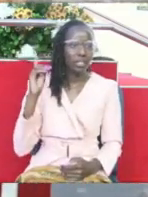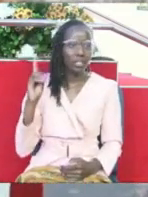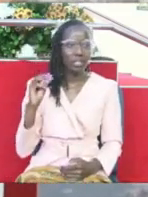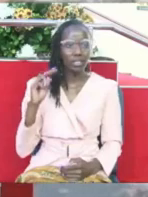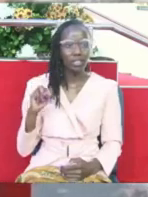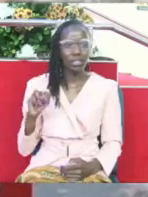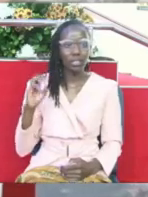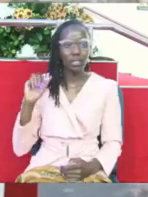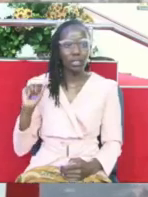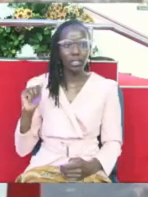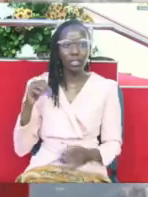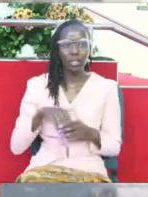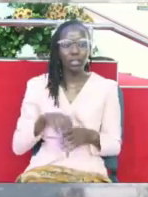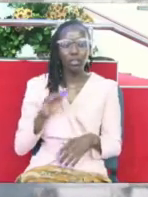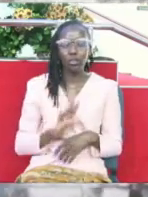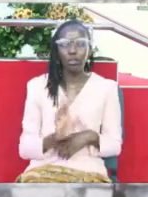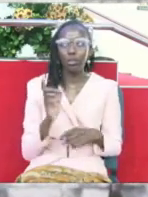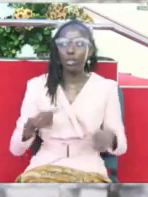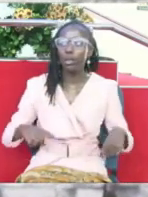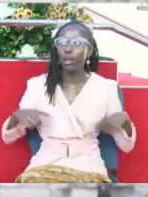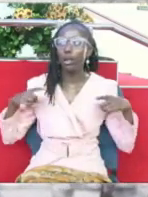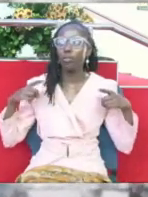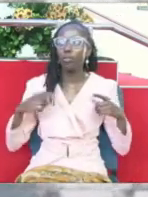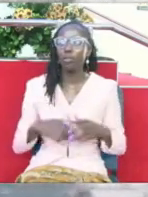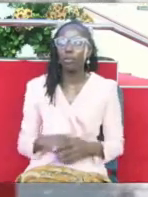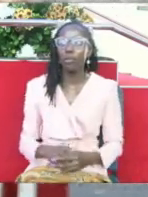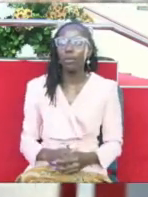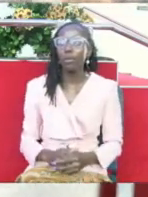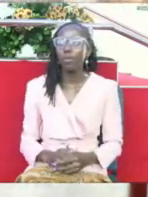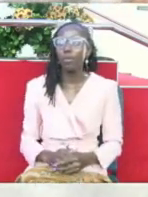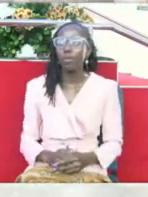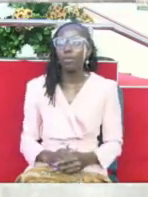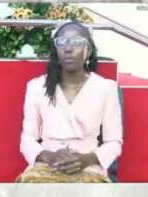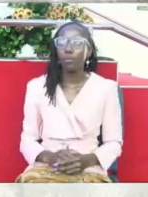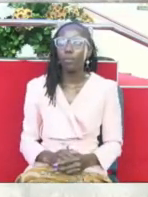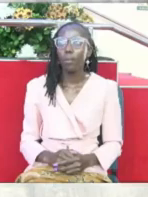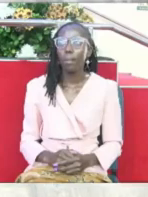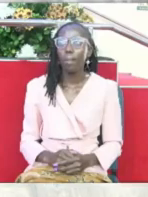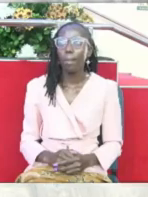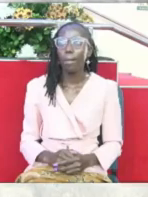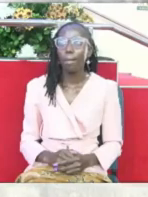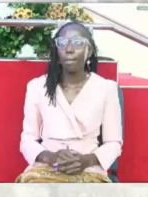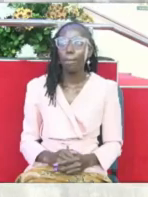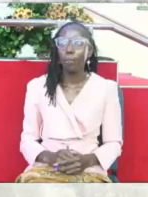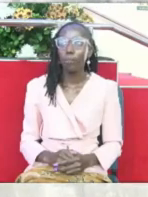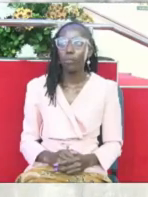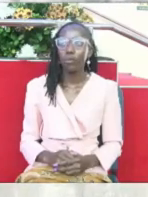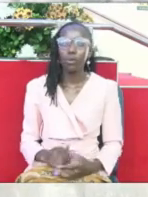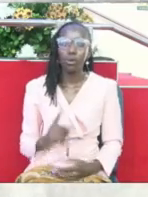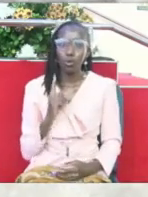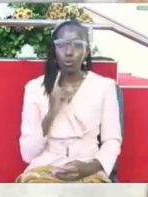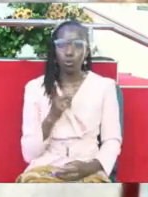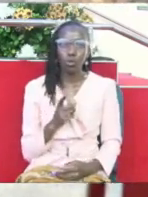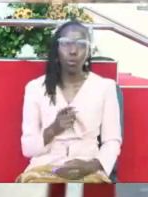in your spiritual man. Na unapanuliwa muda baada ya mwingine katika hali yako ya kiroho. So that when the generational patterns are arising